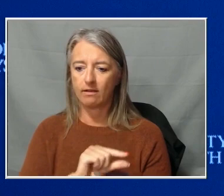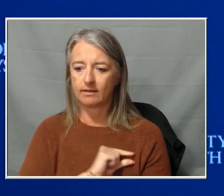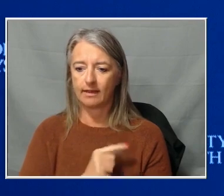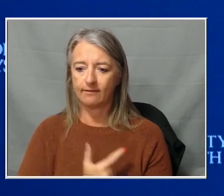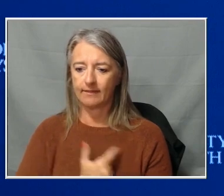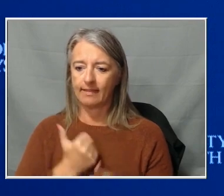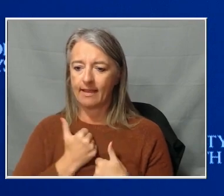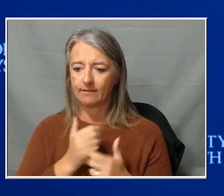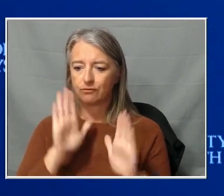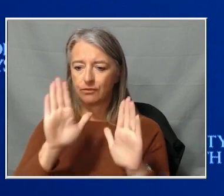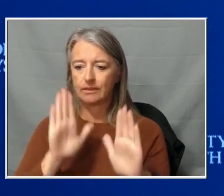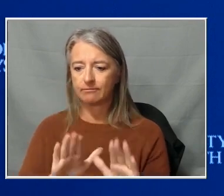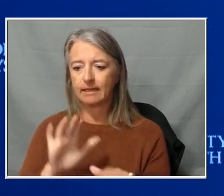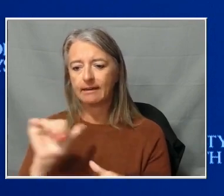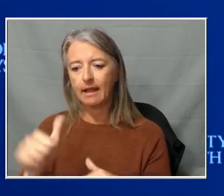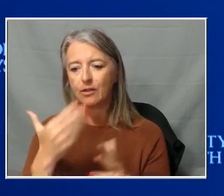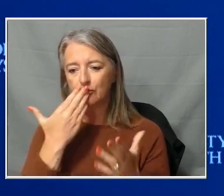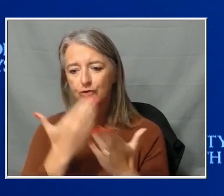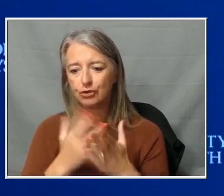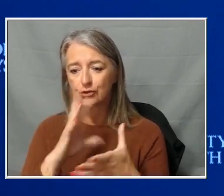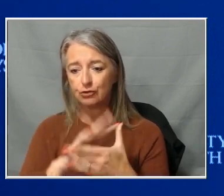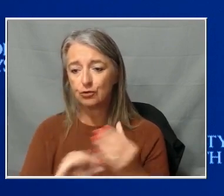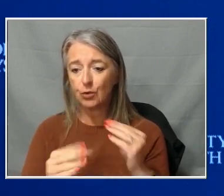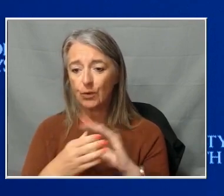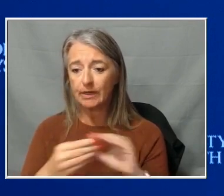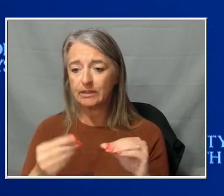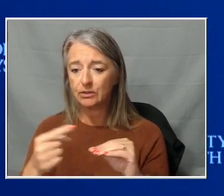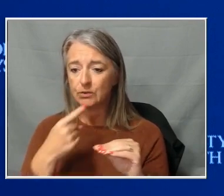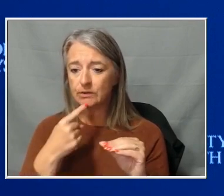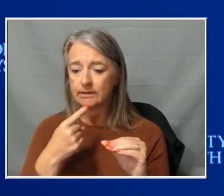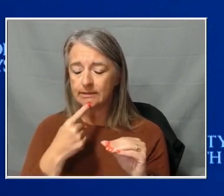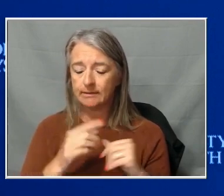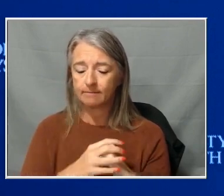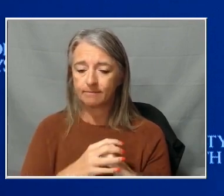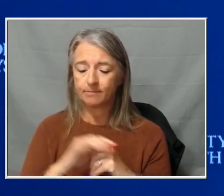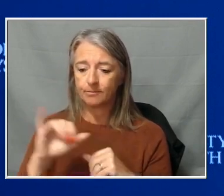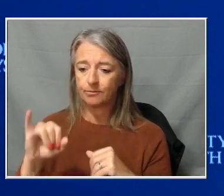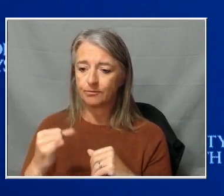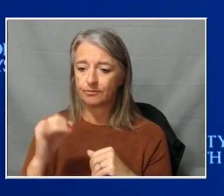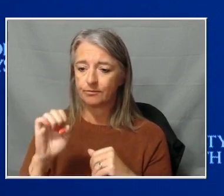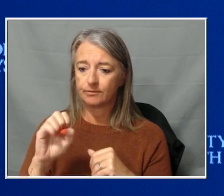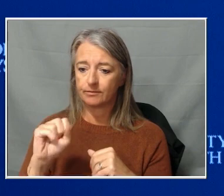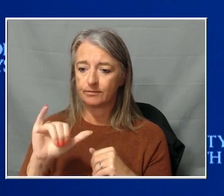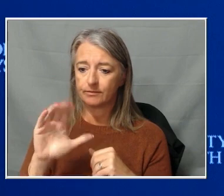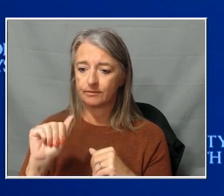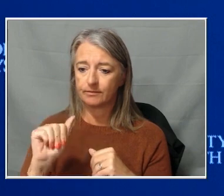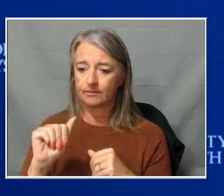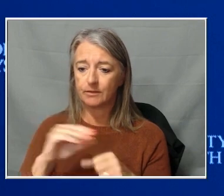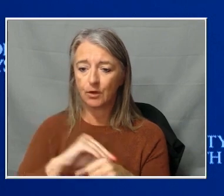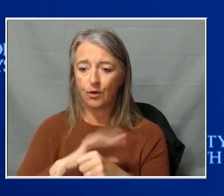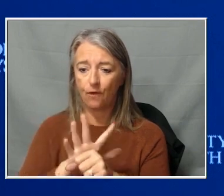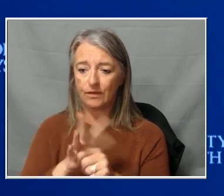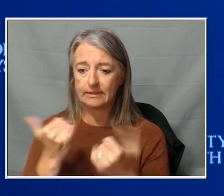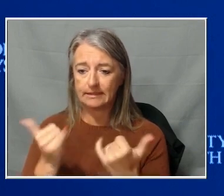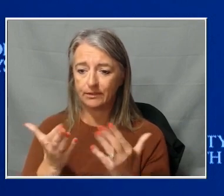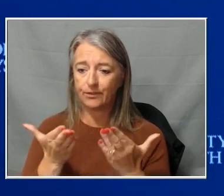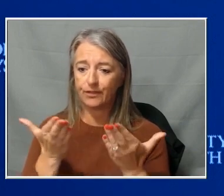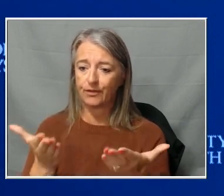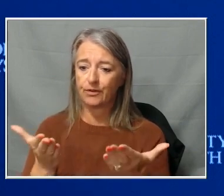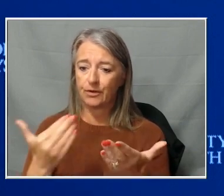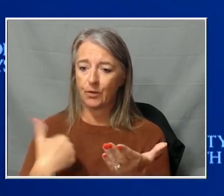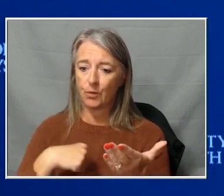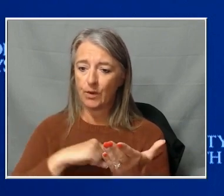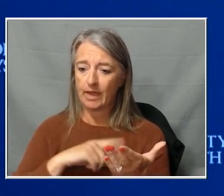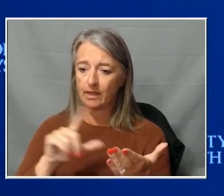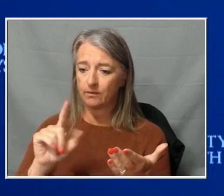that's great, just another great story. The other thing is, just like you said, Jessica, COVID is still out there. We have the tools, you